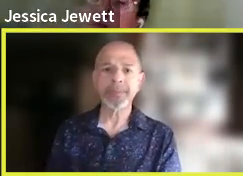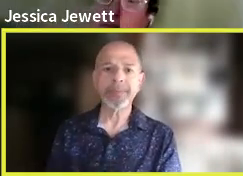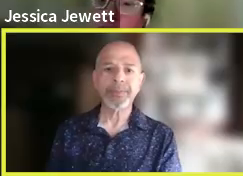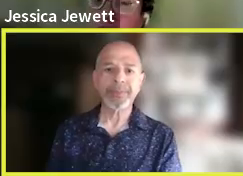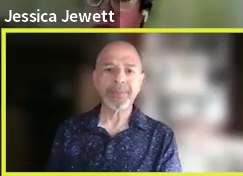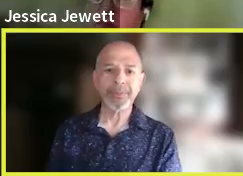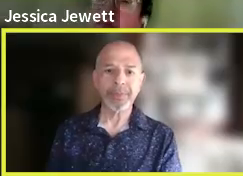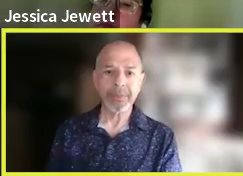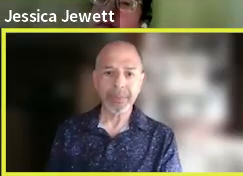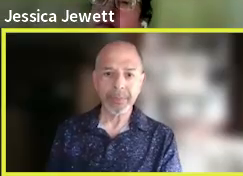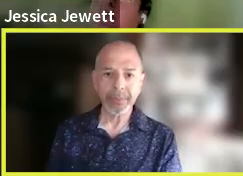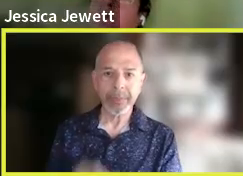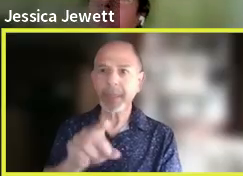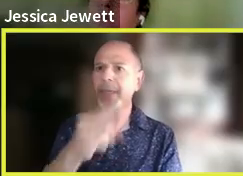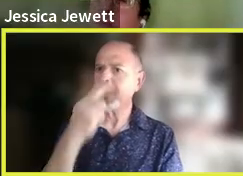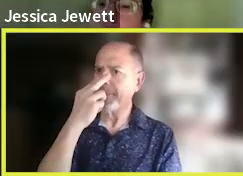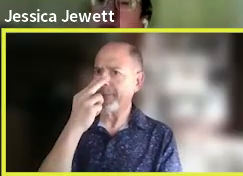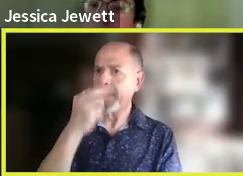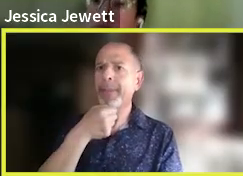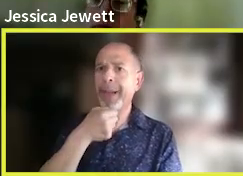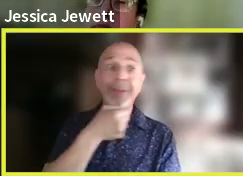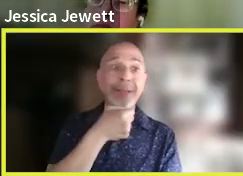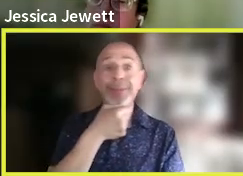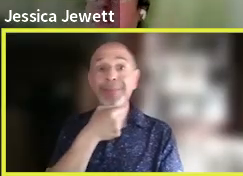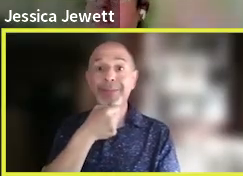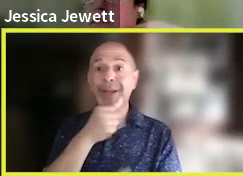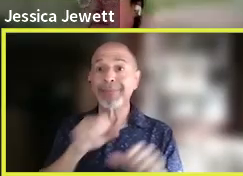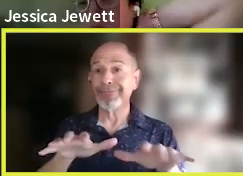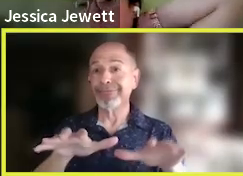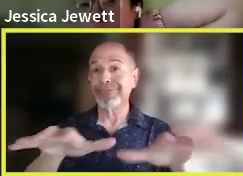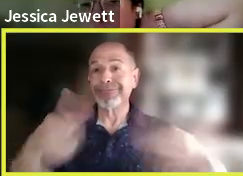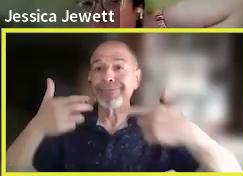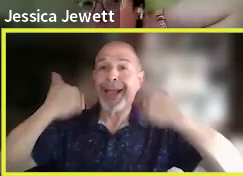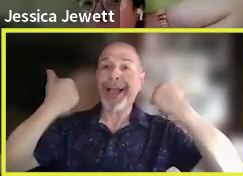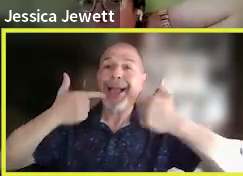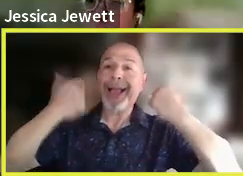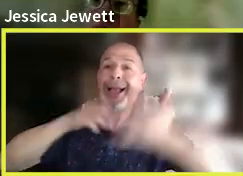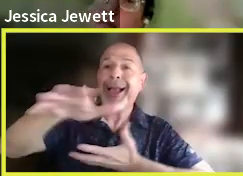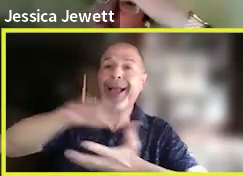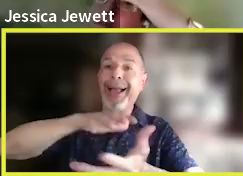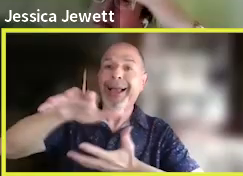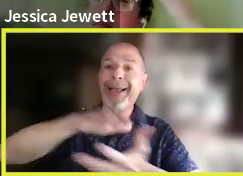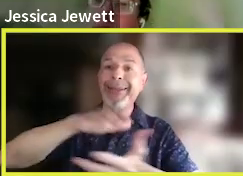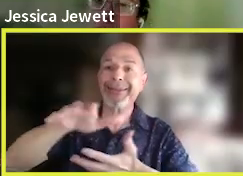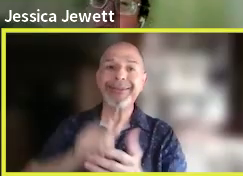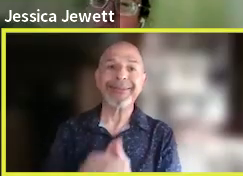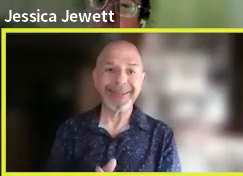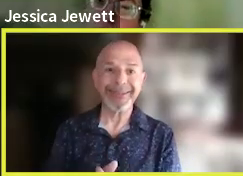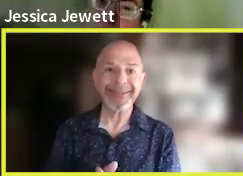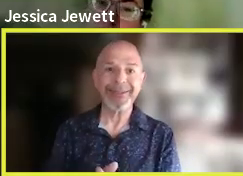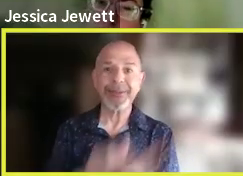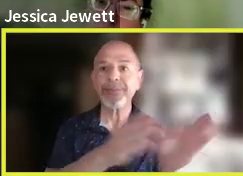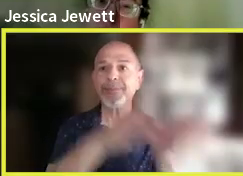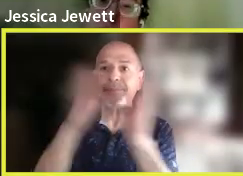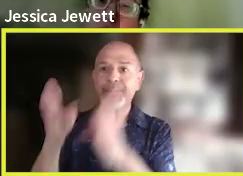quite a comedian talent there. Yes. I was going to mention that. I was going to say, like, I could see Jeff, like,